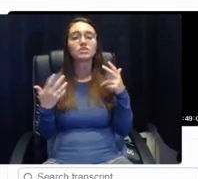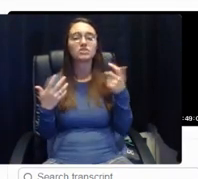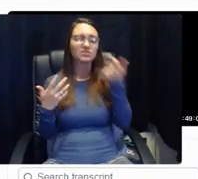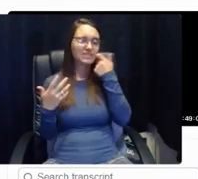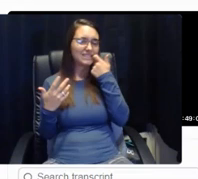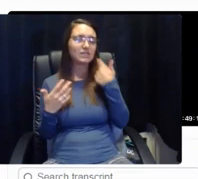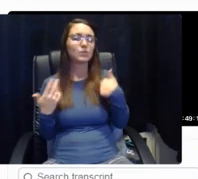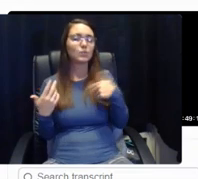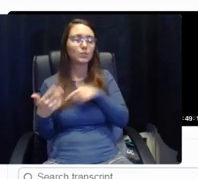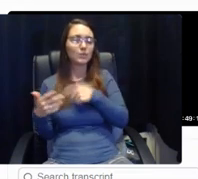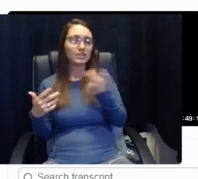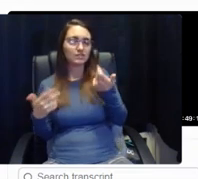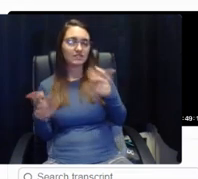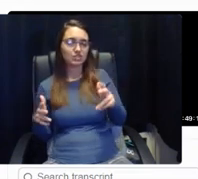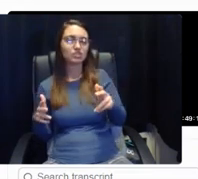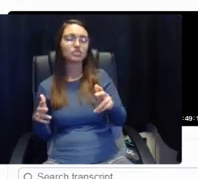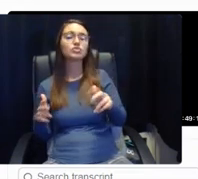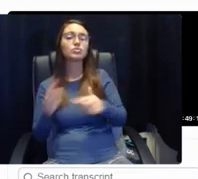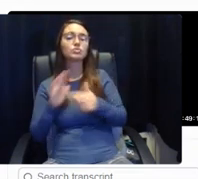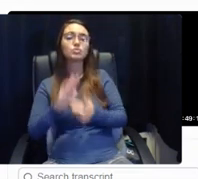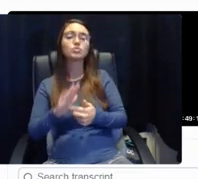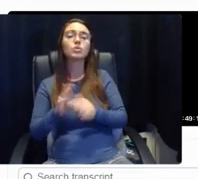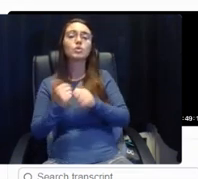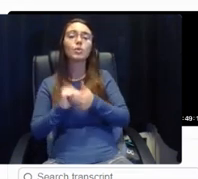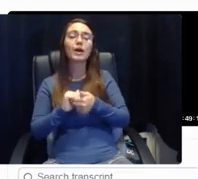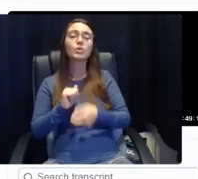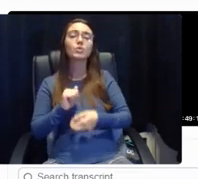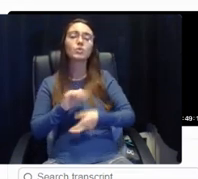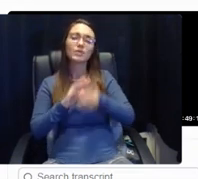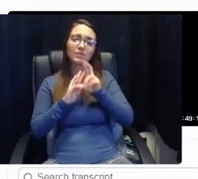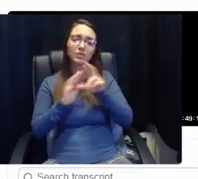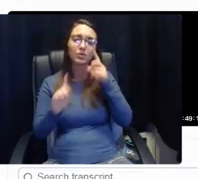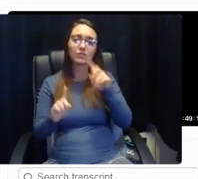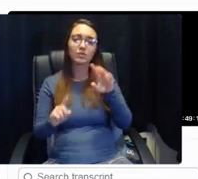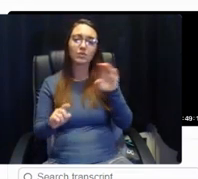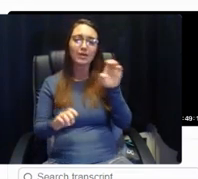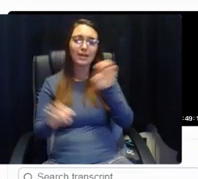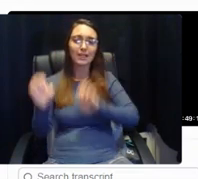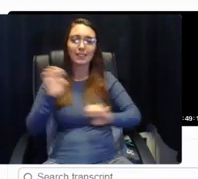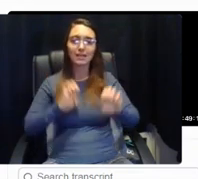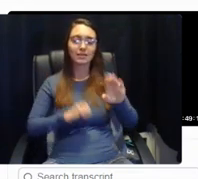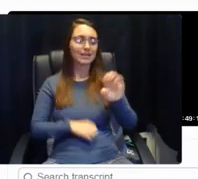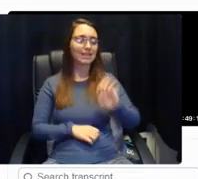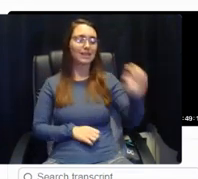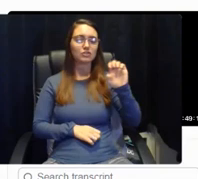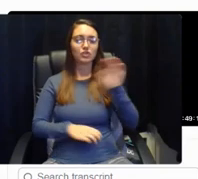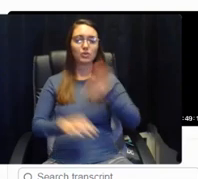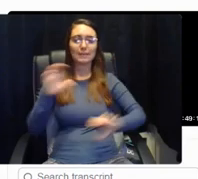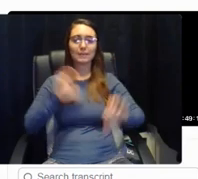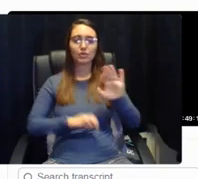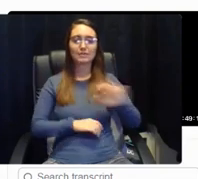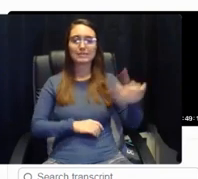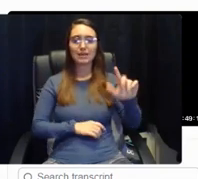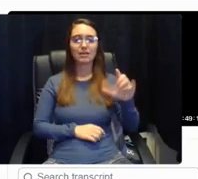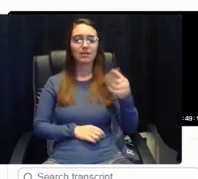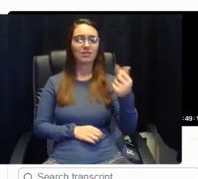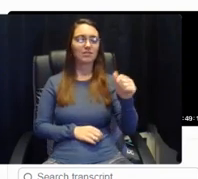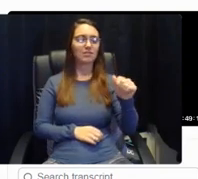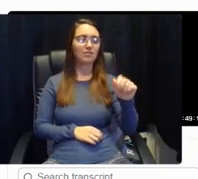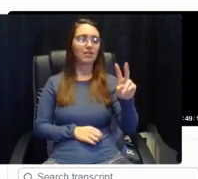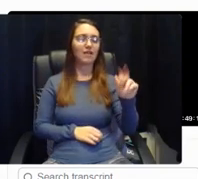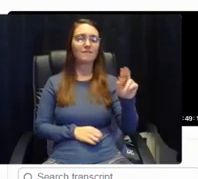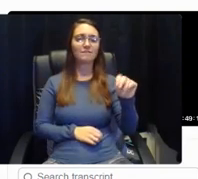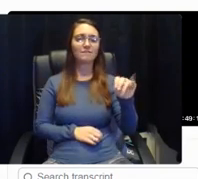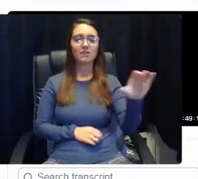ago, we show you a review about what is the electrochemical cell, galvanic cell look like.